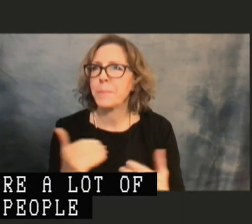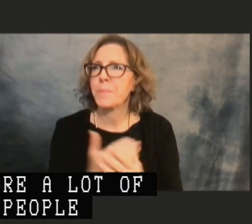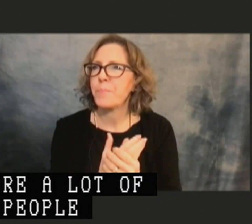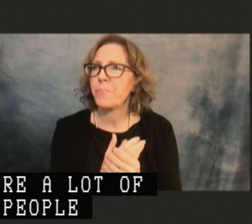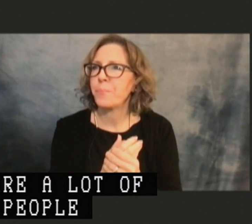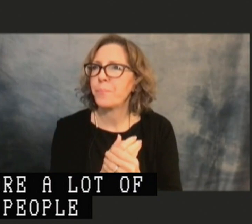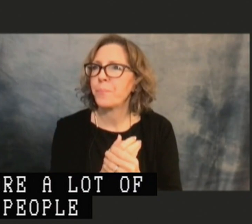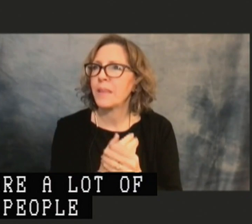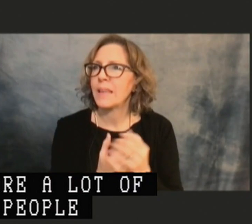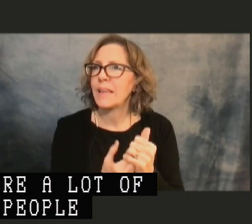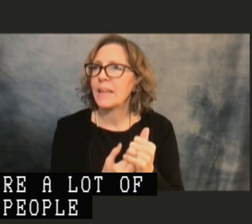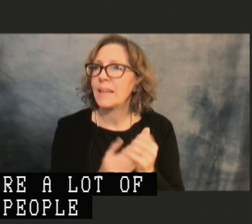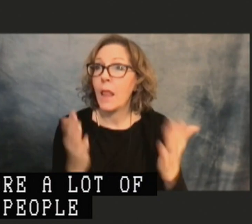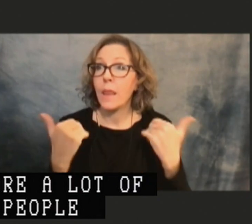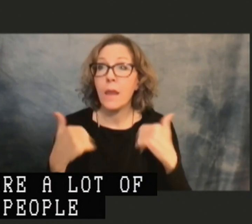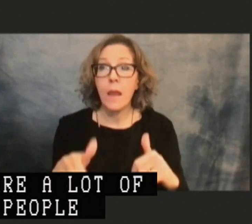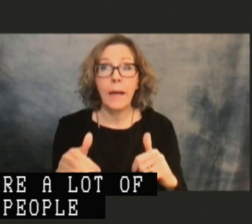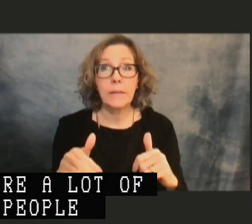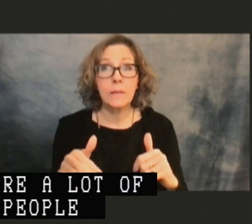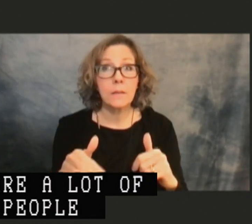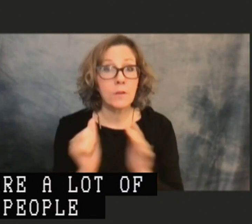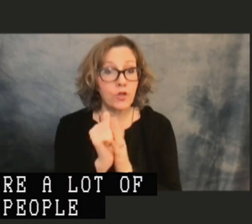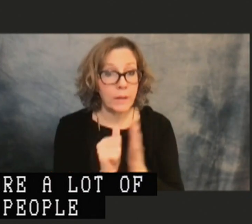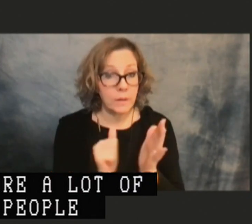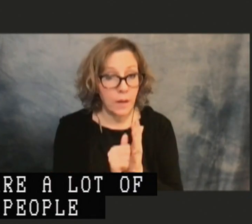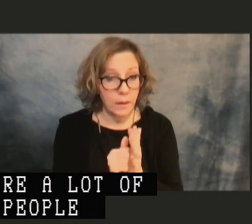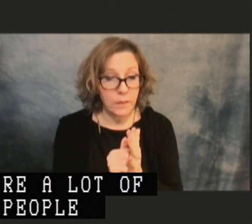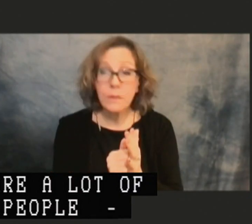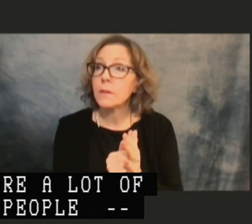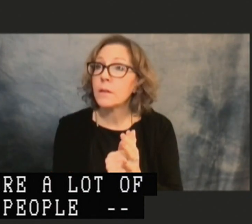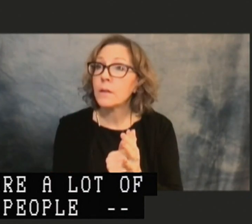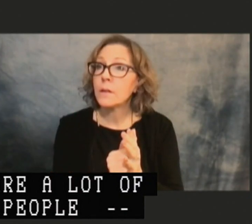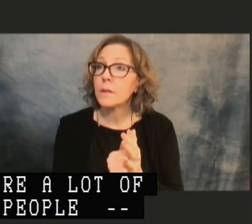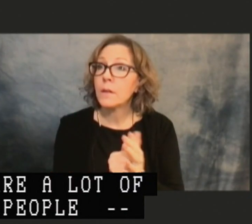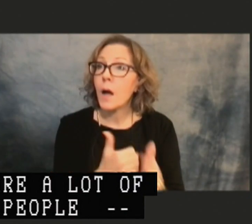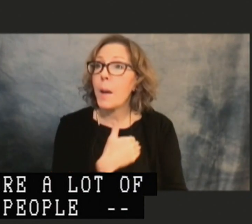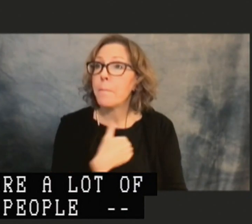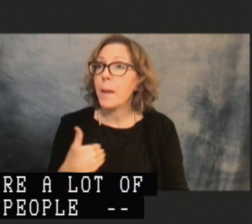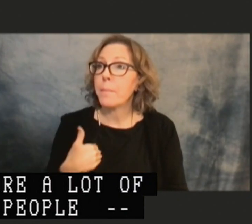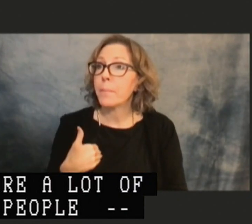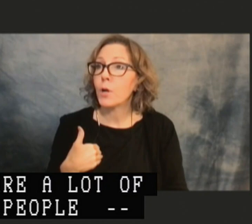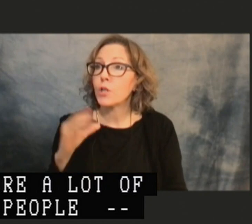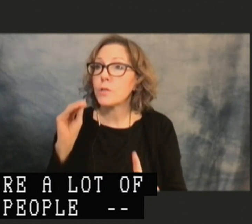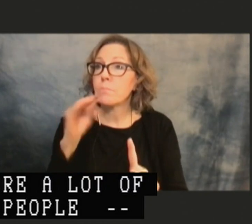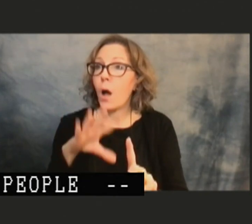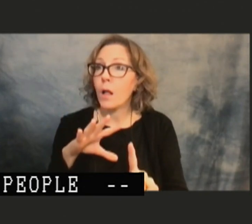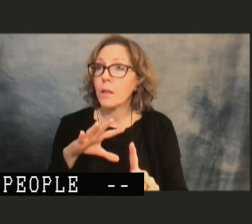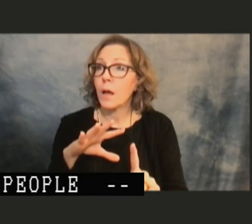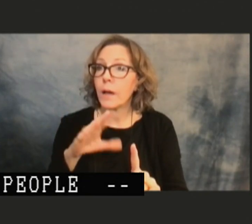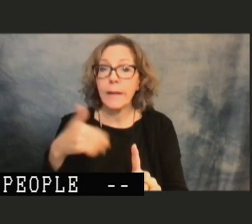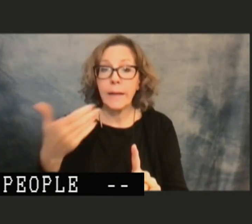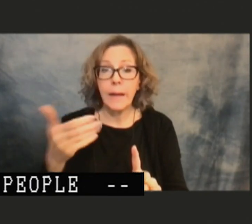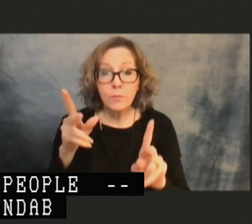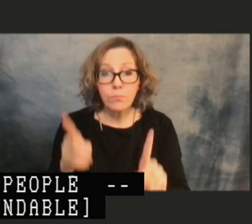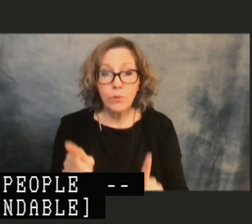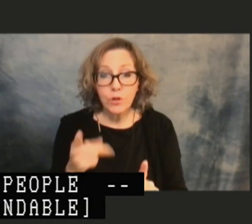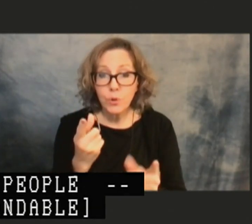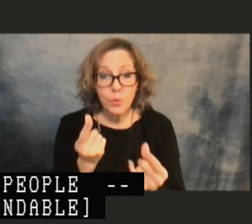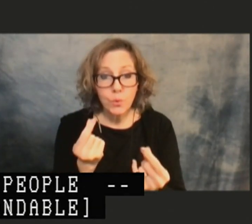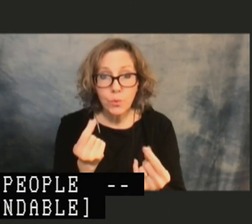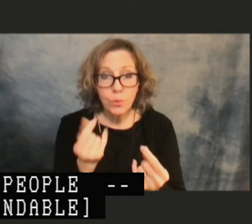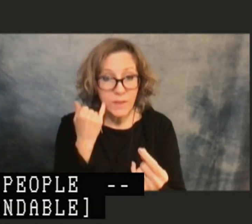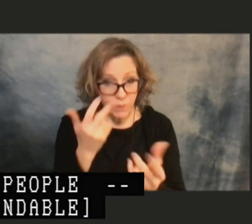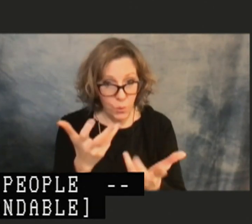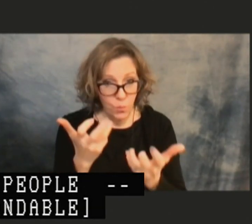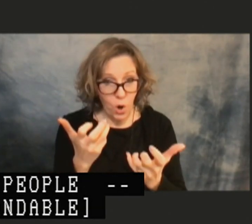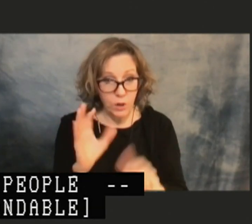So the next person to do member spotlight, all you have to do if you want to